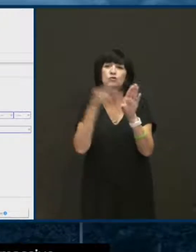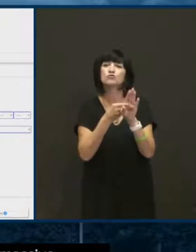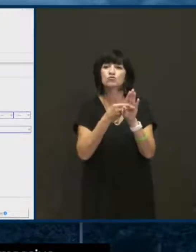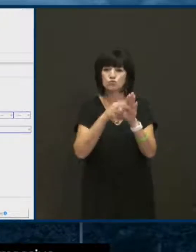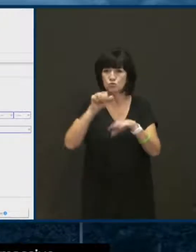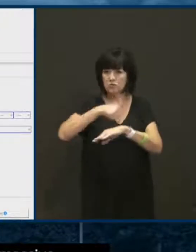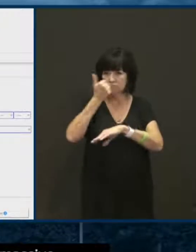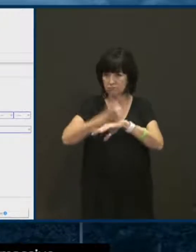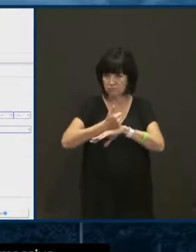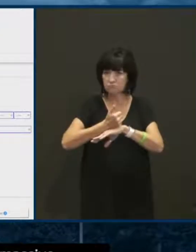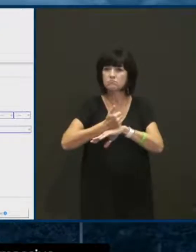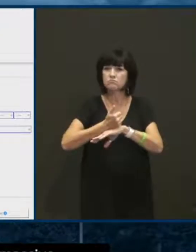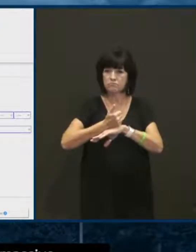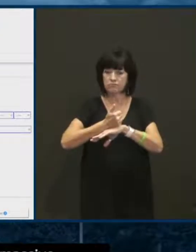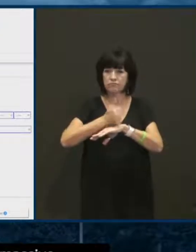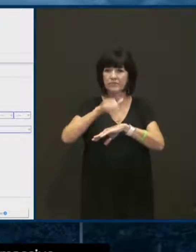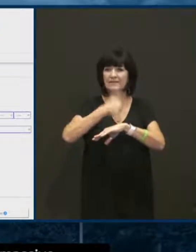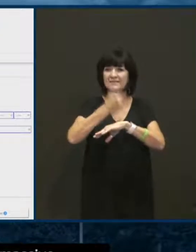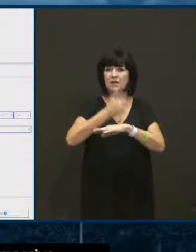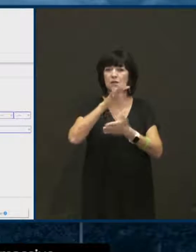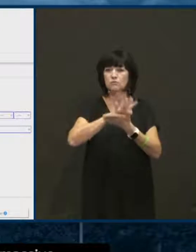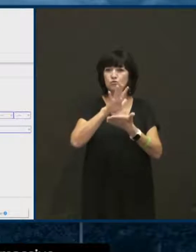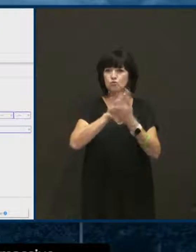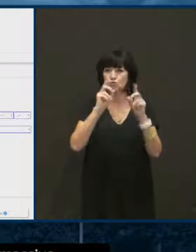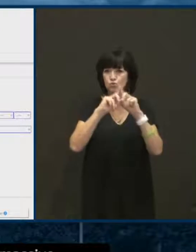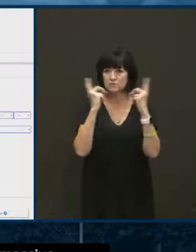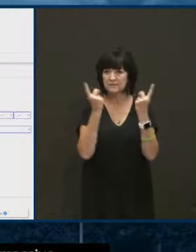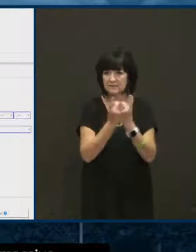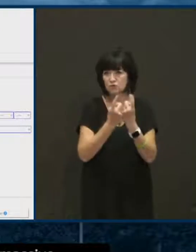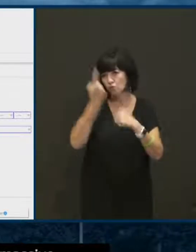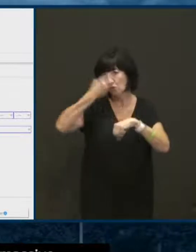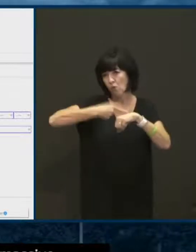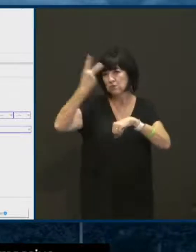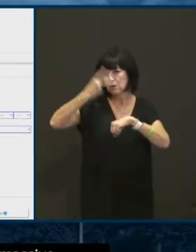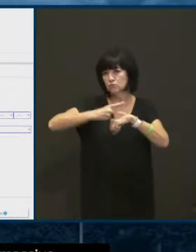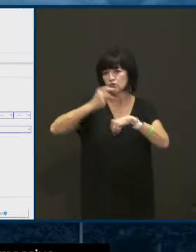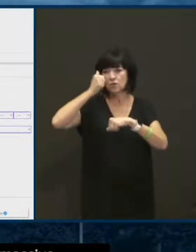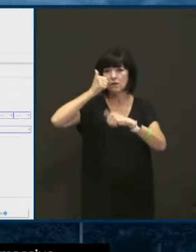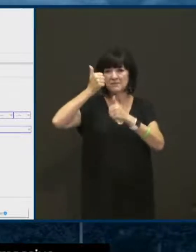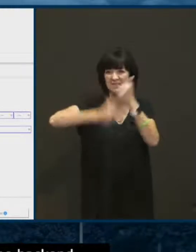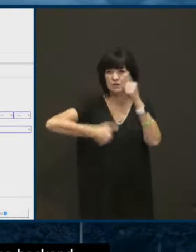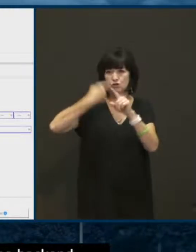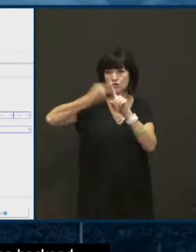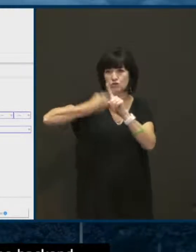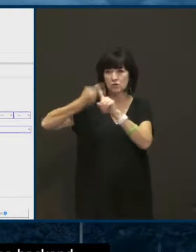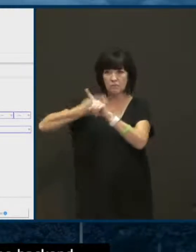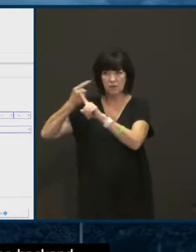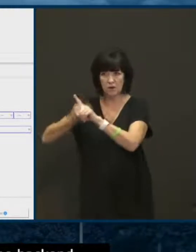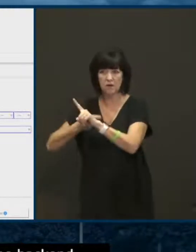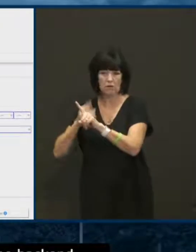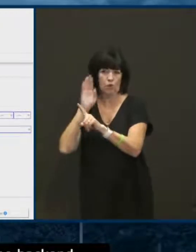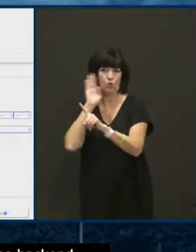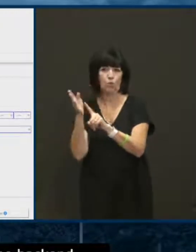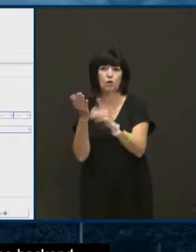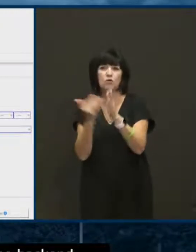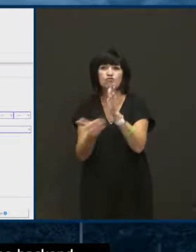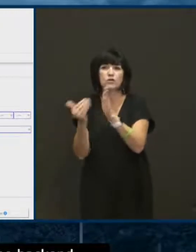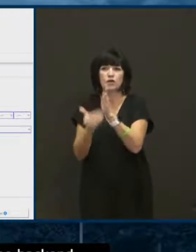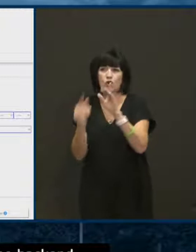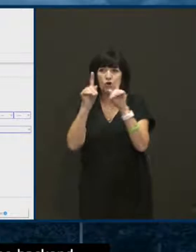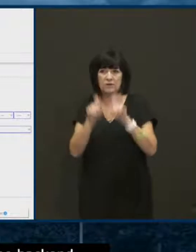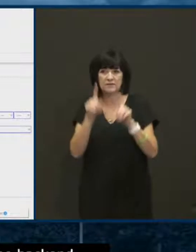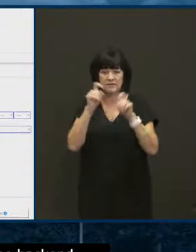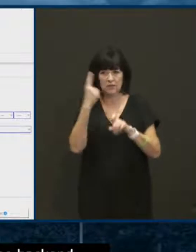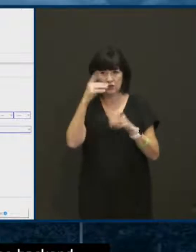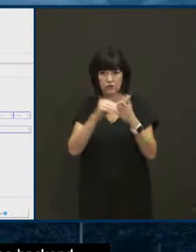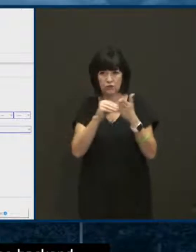and set up with the school districts, once or twice a month to do reoccurring testing for the students. Just